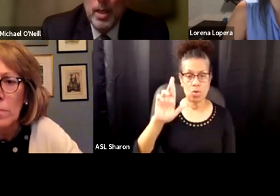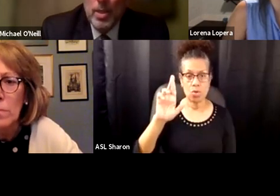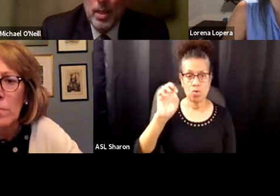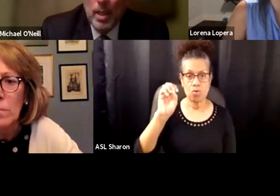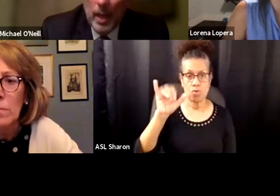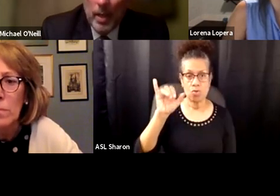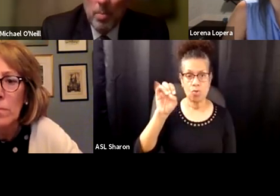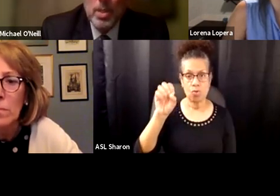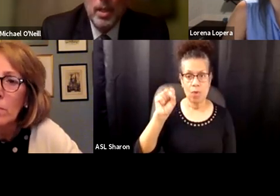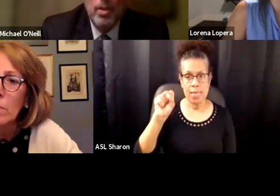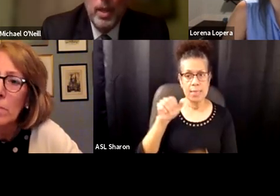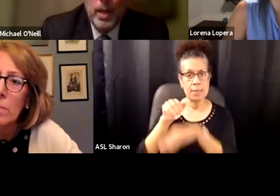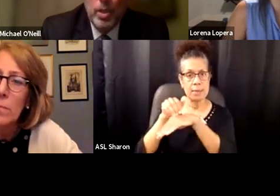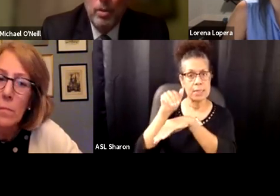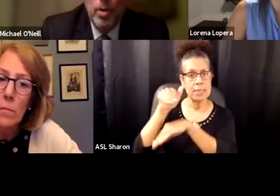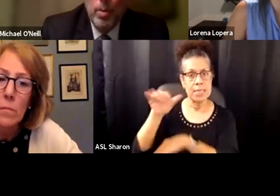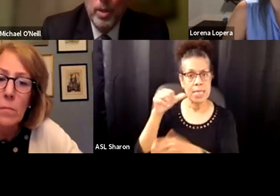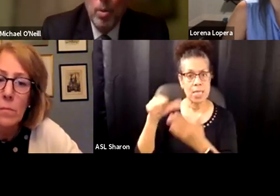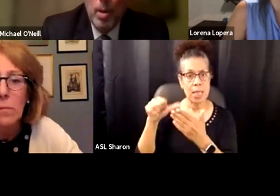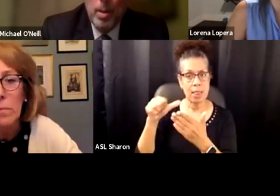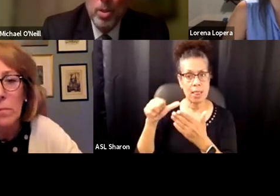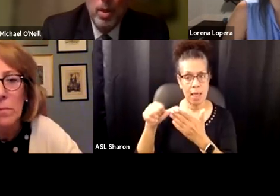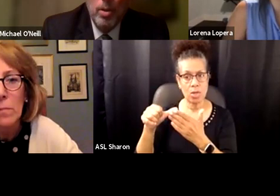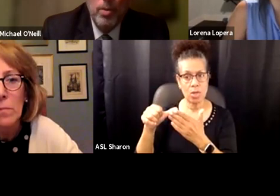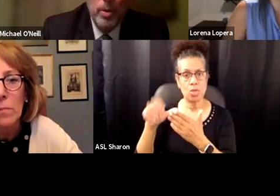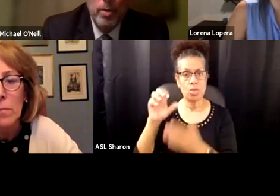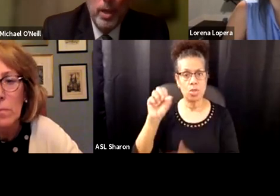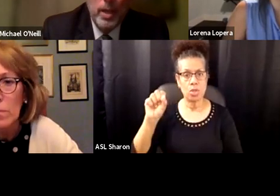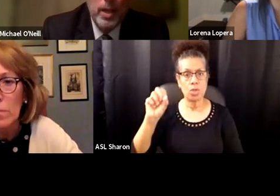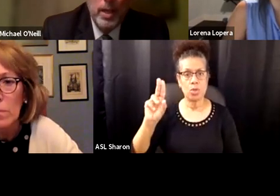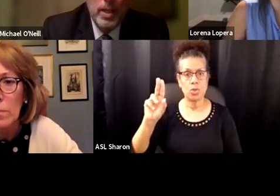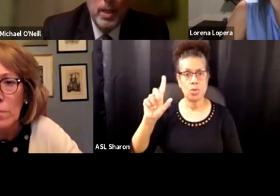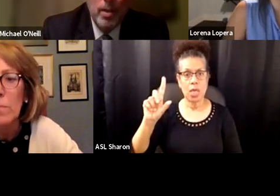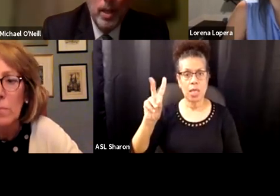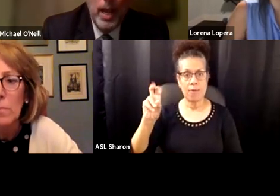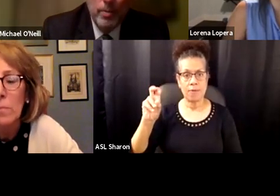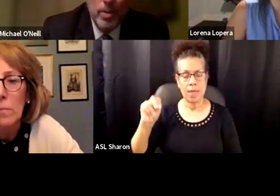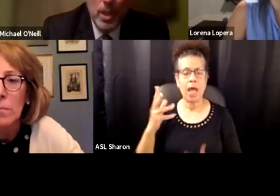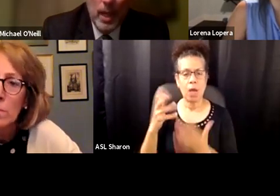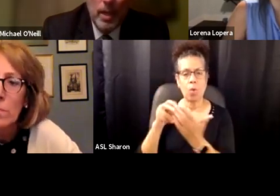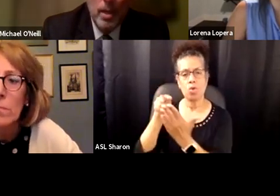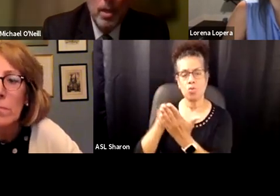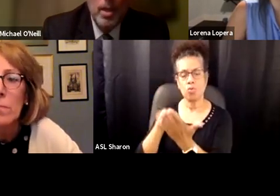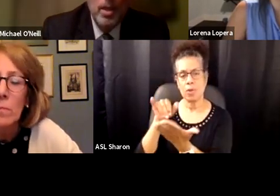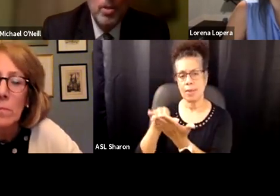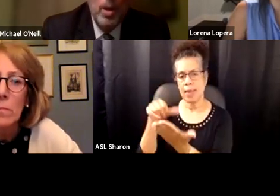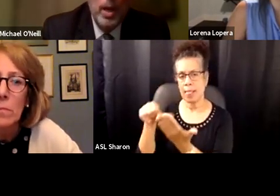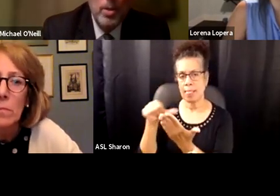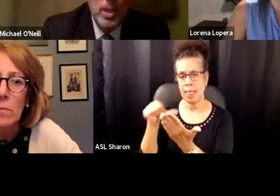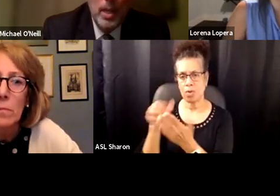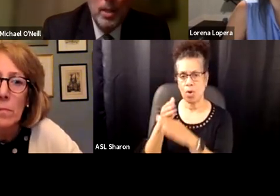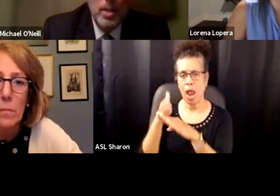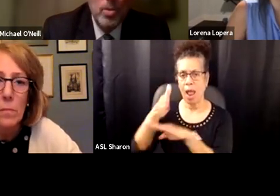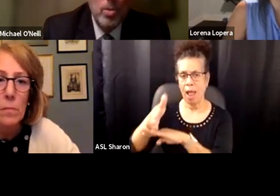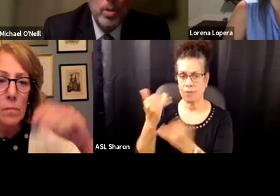did uh send a letter to ms sullivan and she voted to all members so i look forward to reading it in detail after tonight to